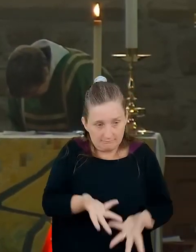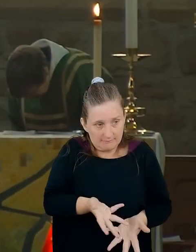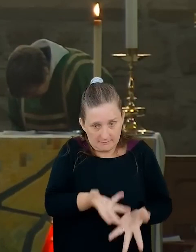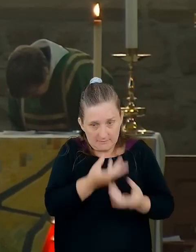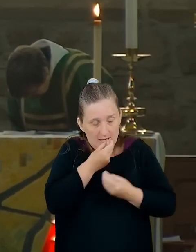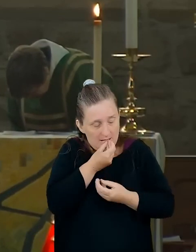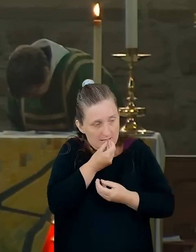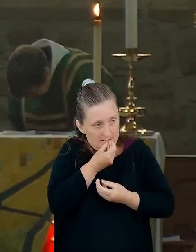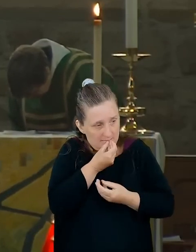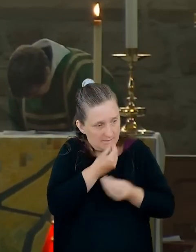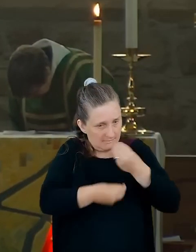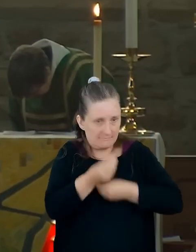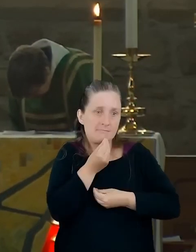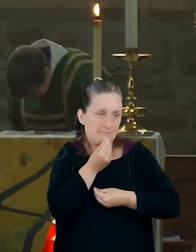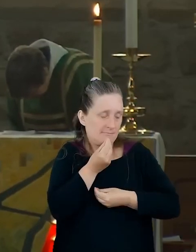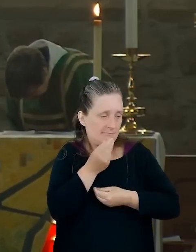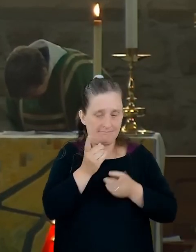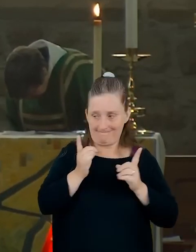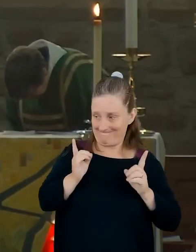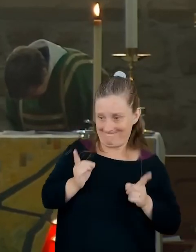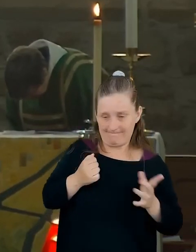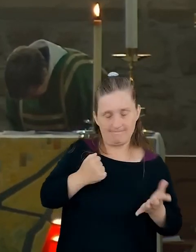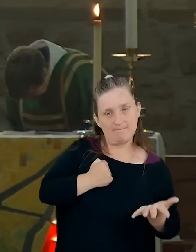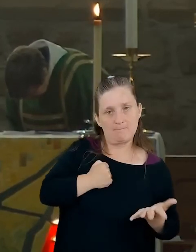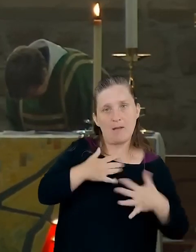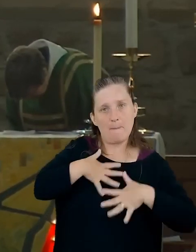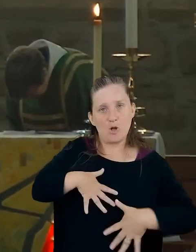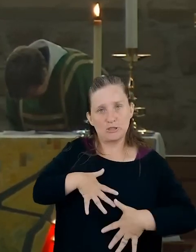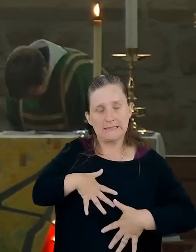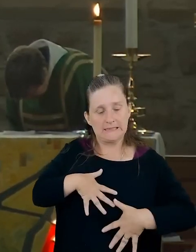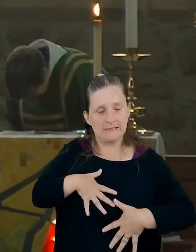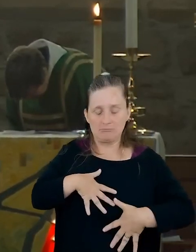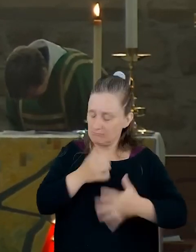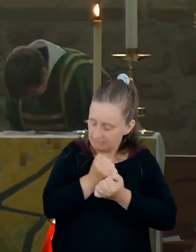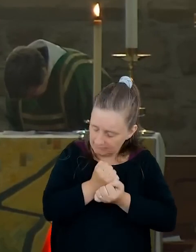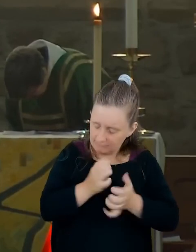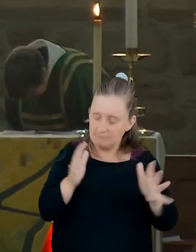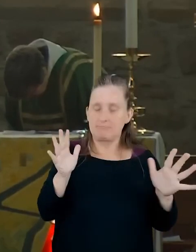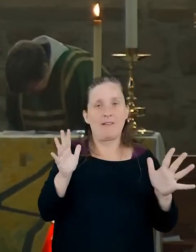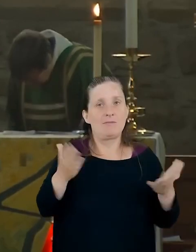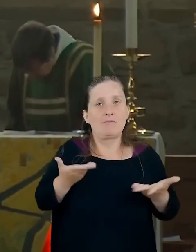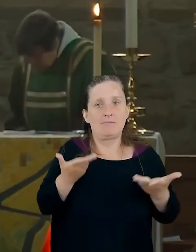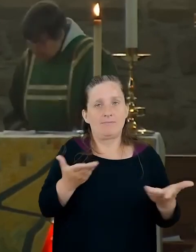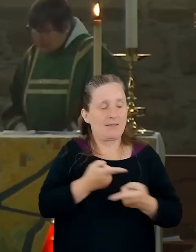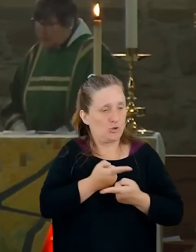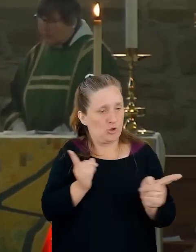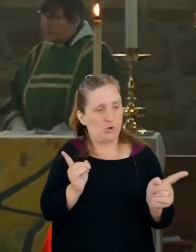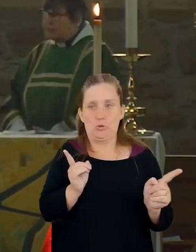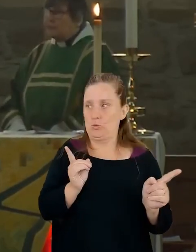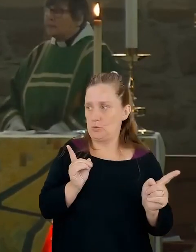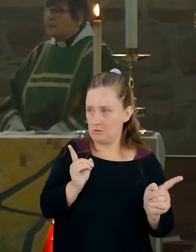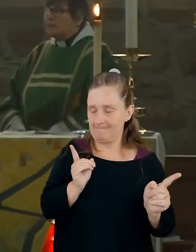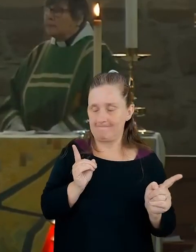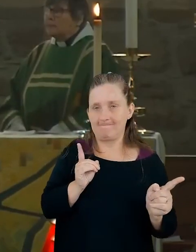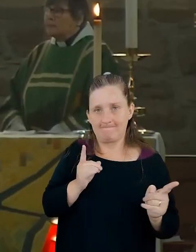eat. This is my body, which is given for you. Do this in remembrance of